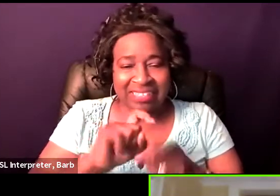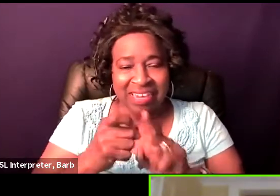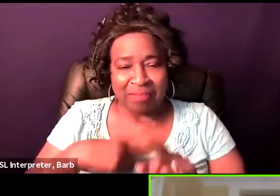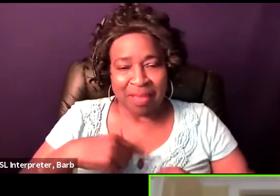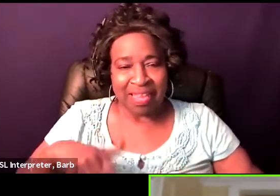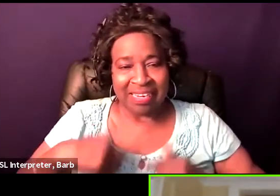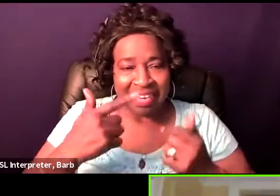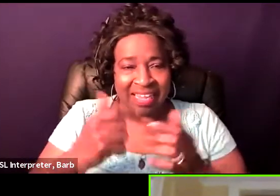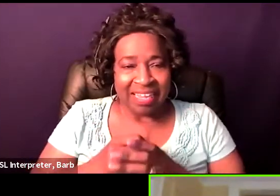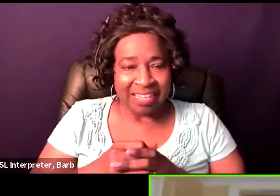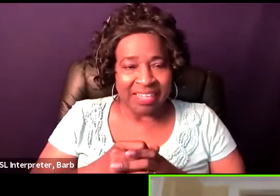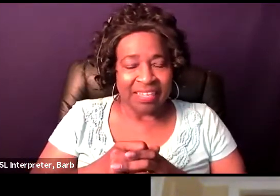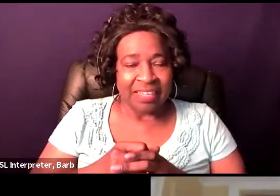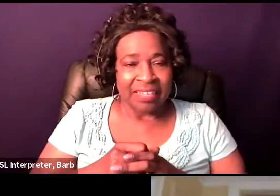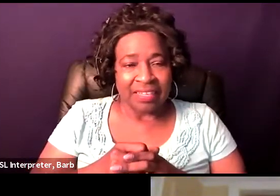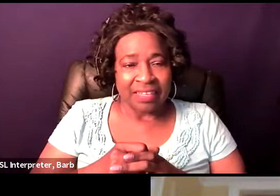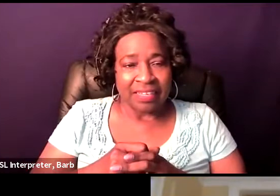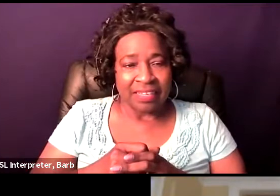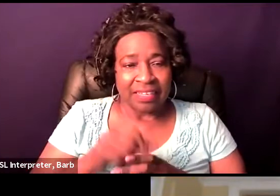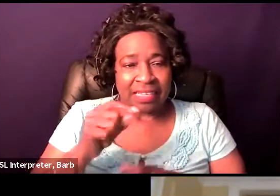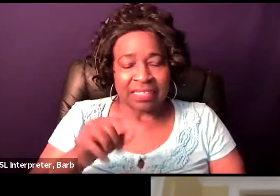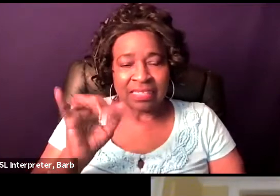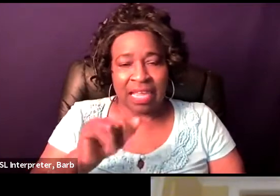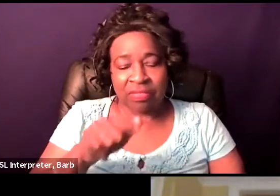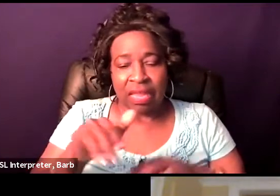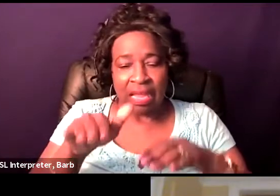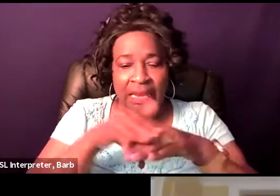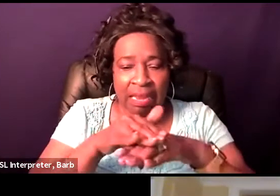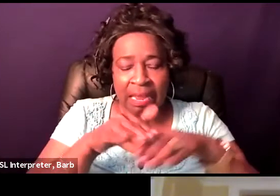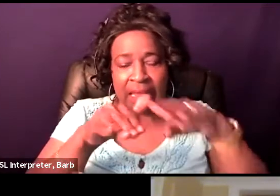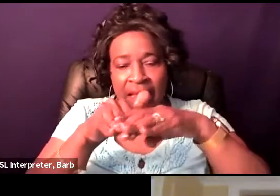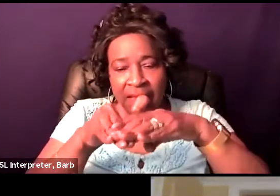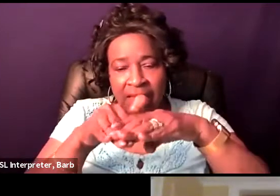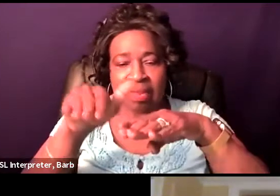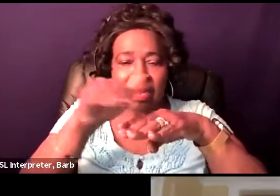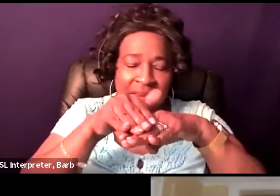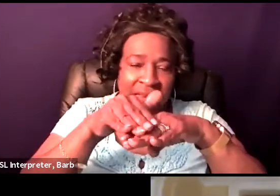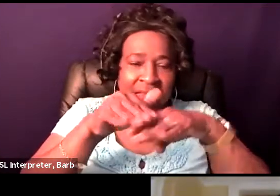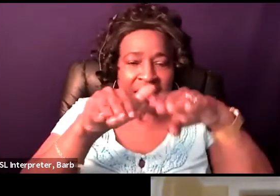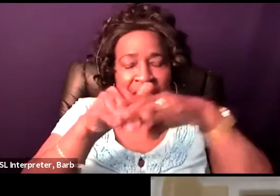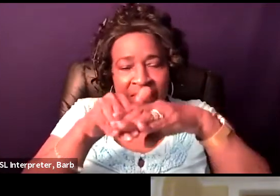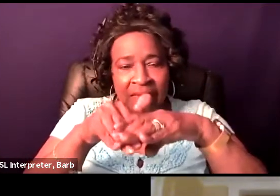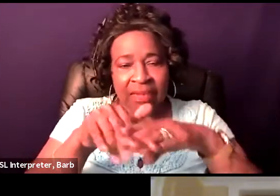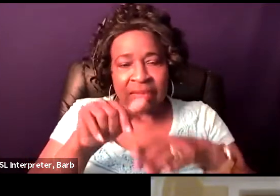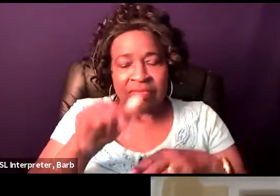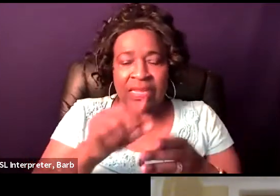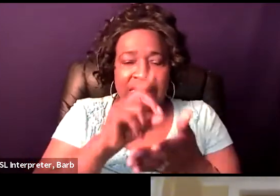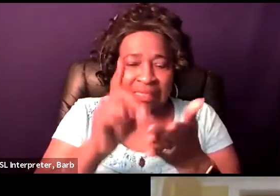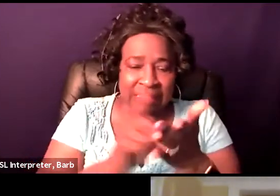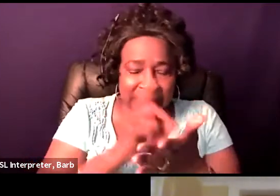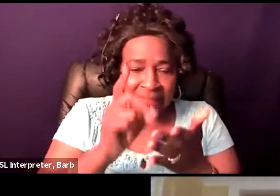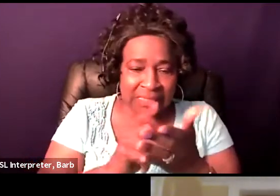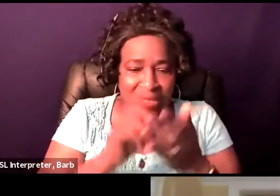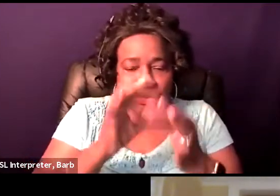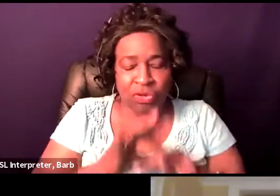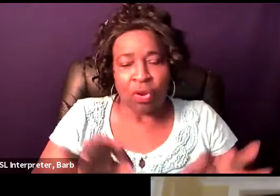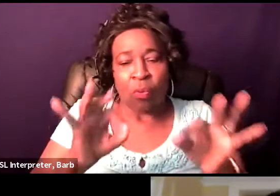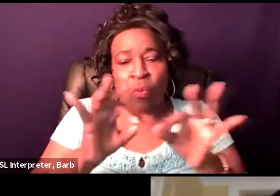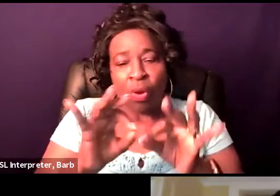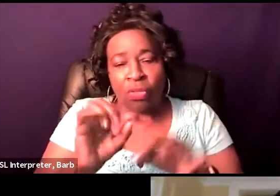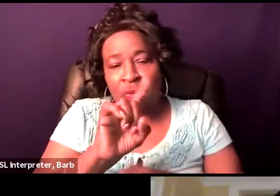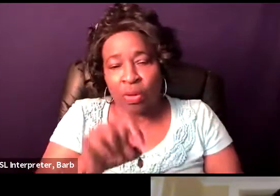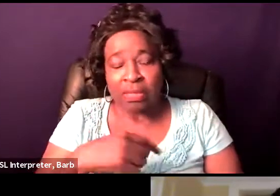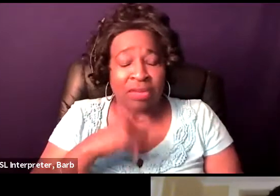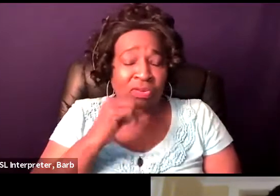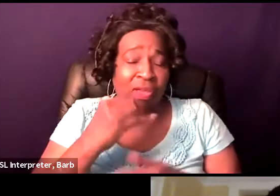tell these are because it's just like there's layers to it. That right there is a dissertation worthy question that I definitely don't have